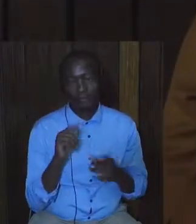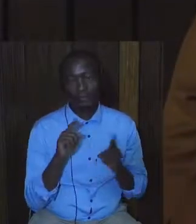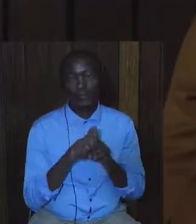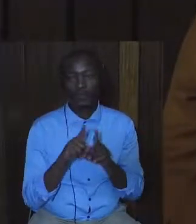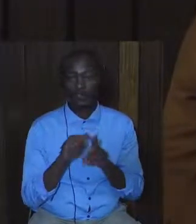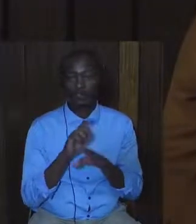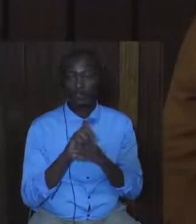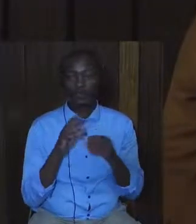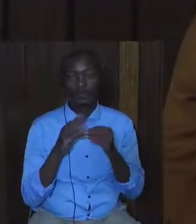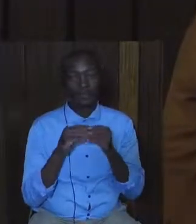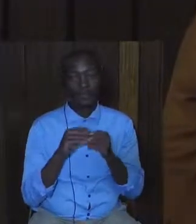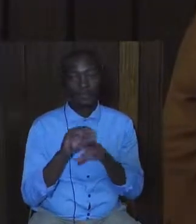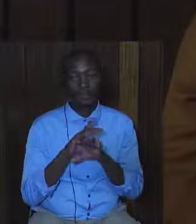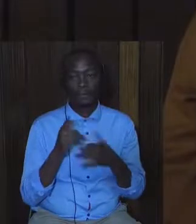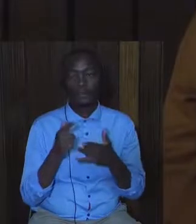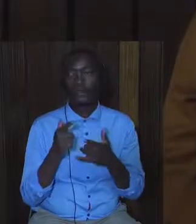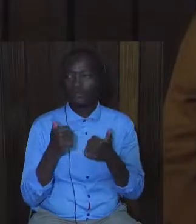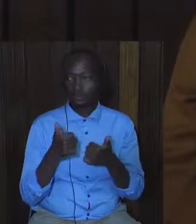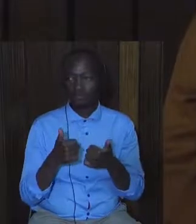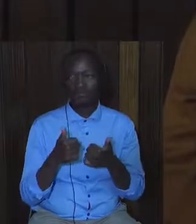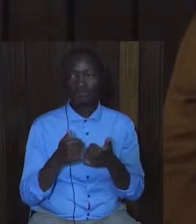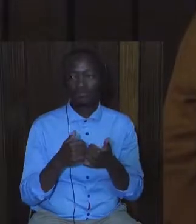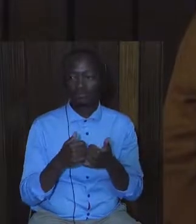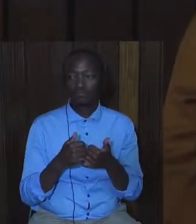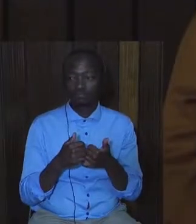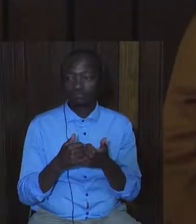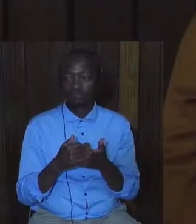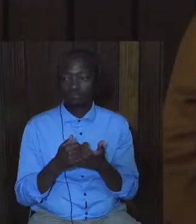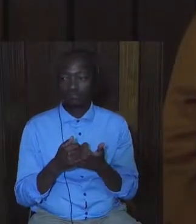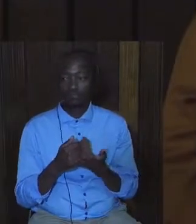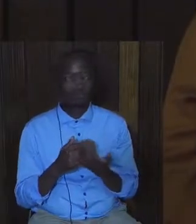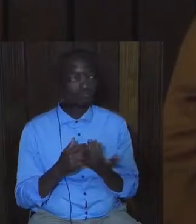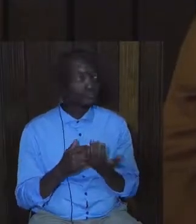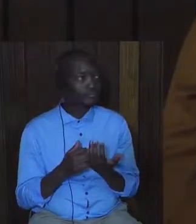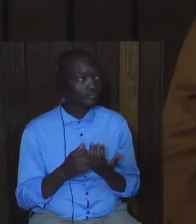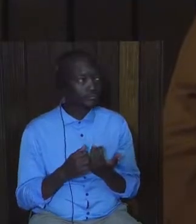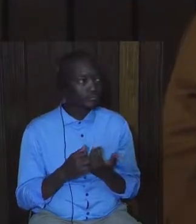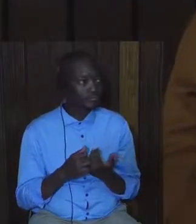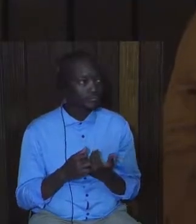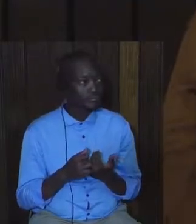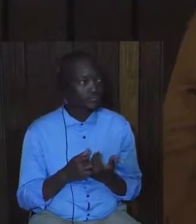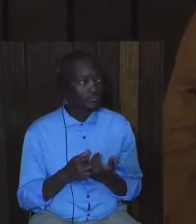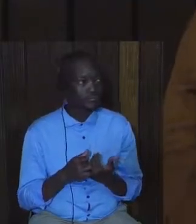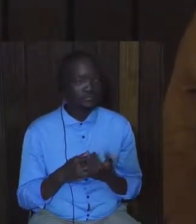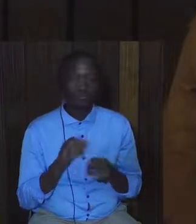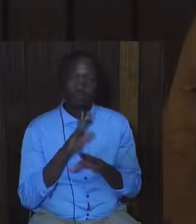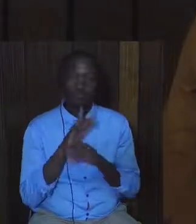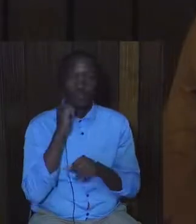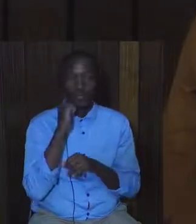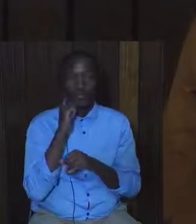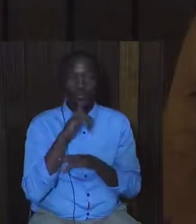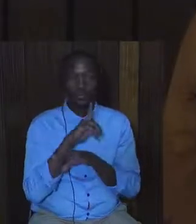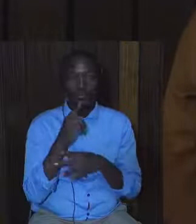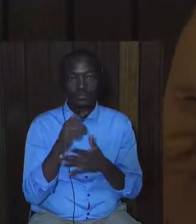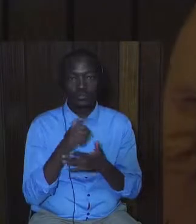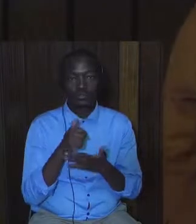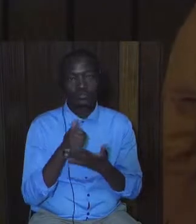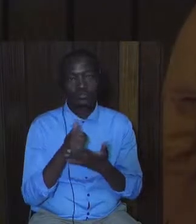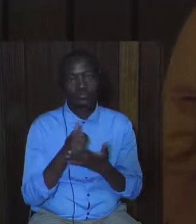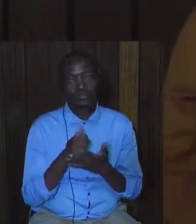also, Member Ledwaba, if you use the headphones, it helps as well. Thanks. Chair, sorry about that. It's much closer